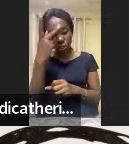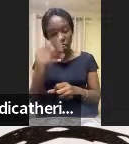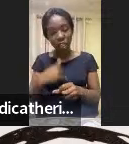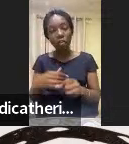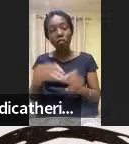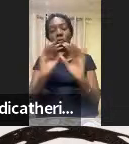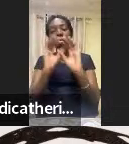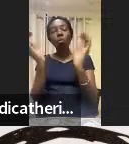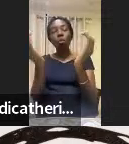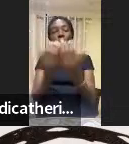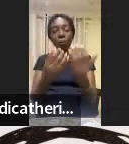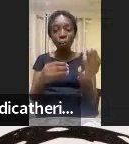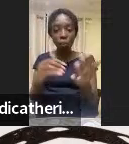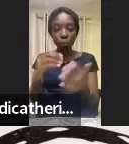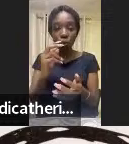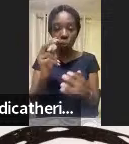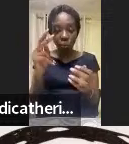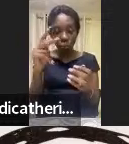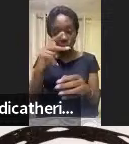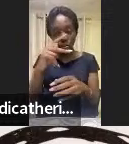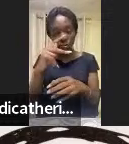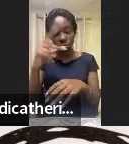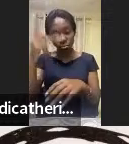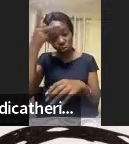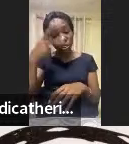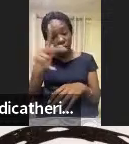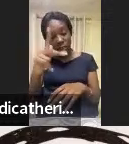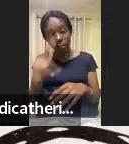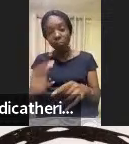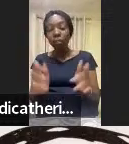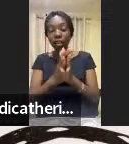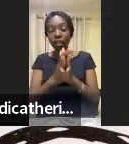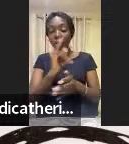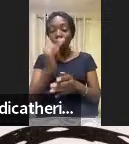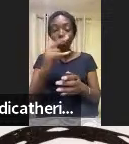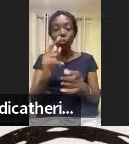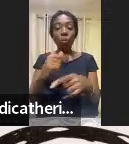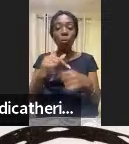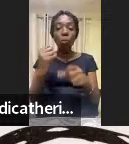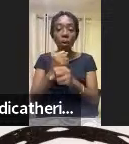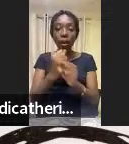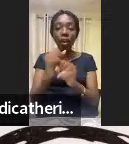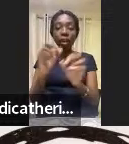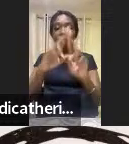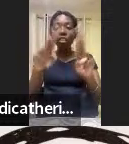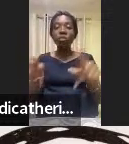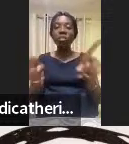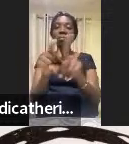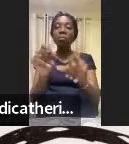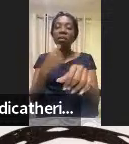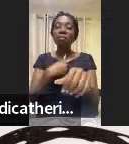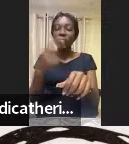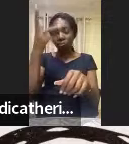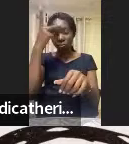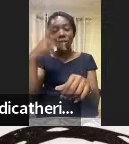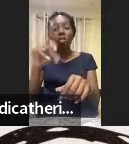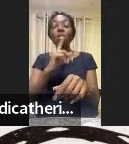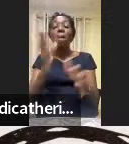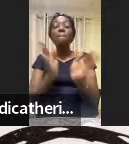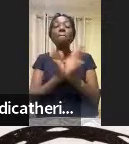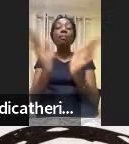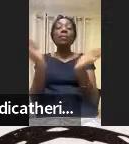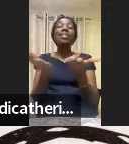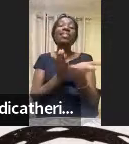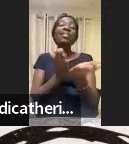for those of us who work for multinationals, but don't forget the pay setter is the public service, yeah? And public service does